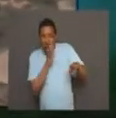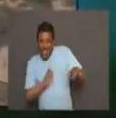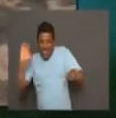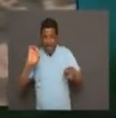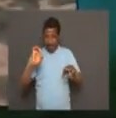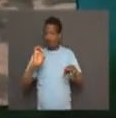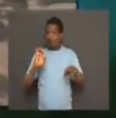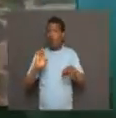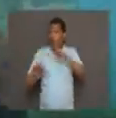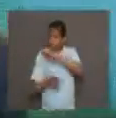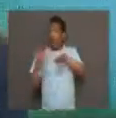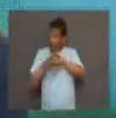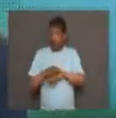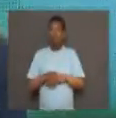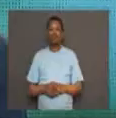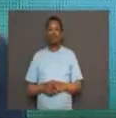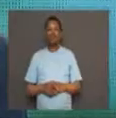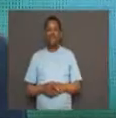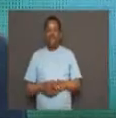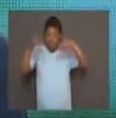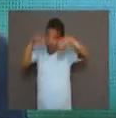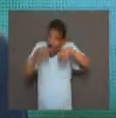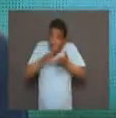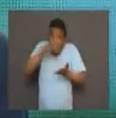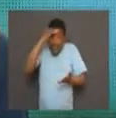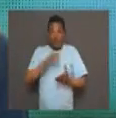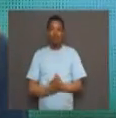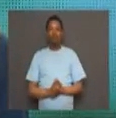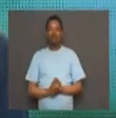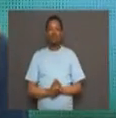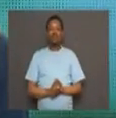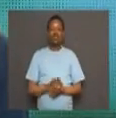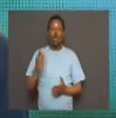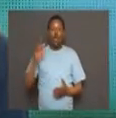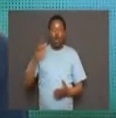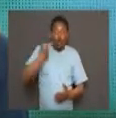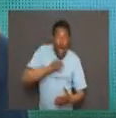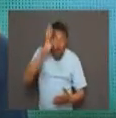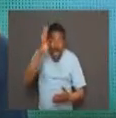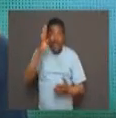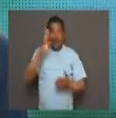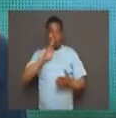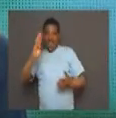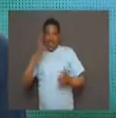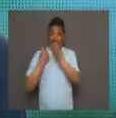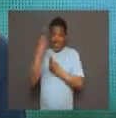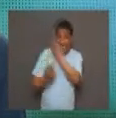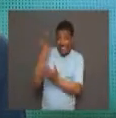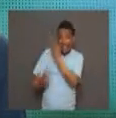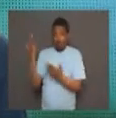southeastern lowlands. In today's lesson, we will be discussing the